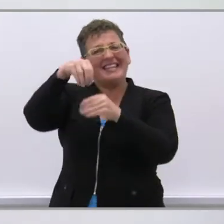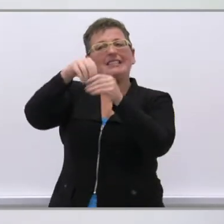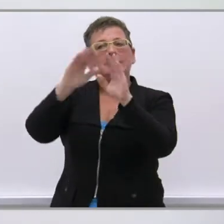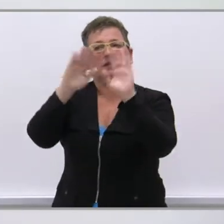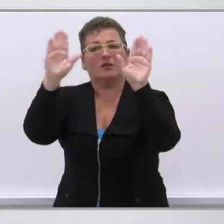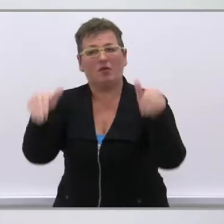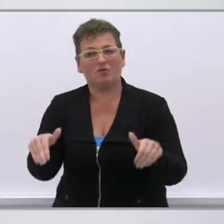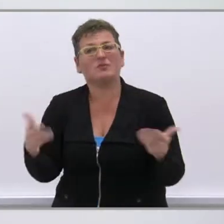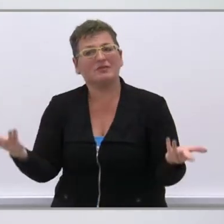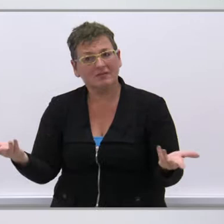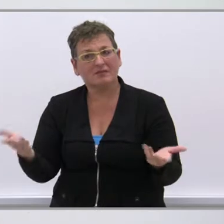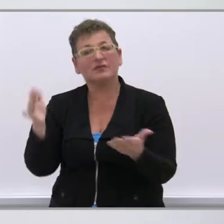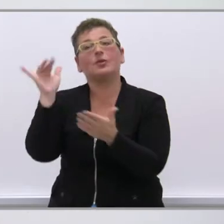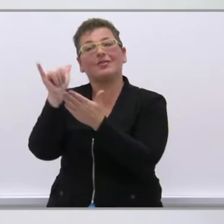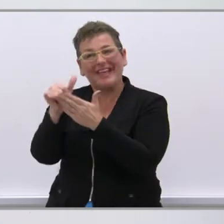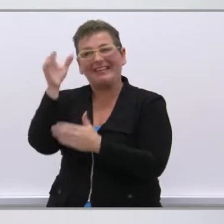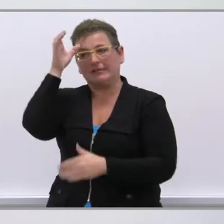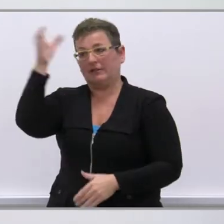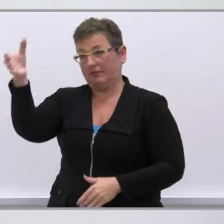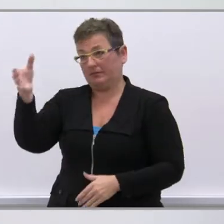of visitability.